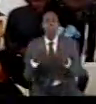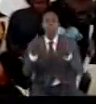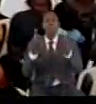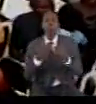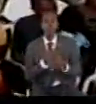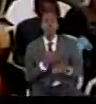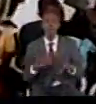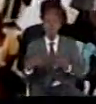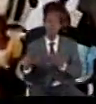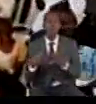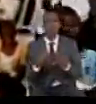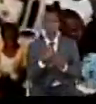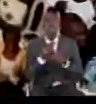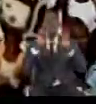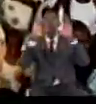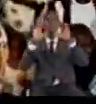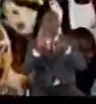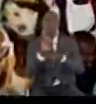worker. Come and do